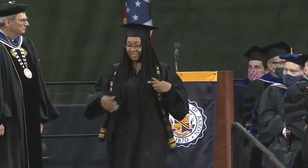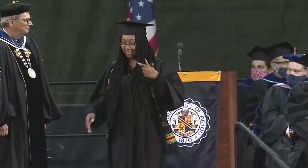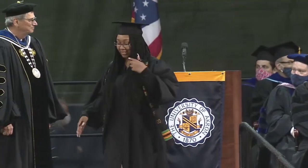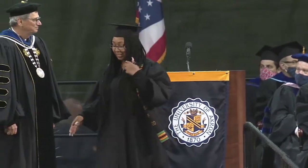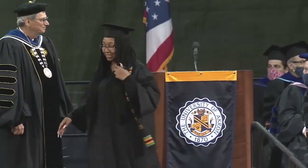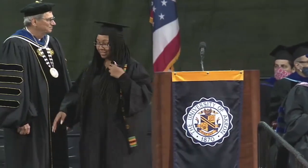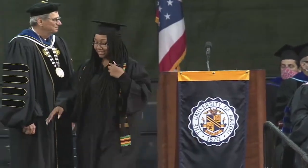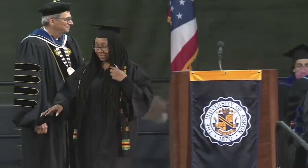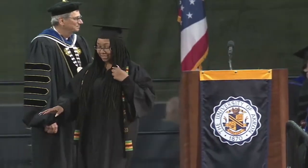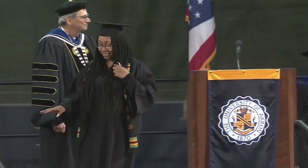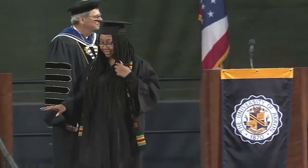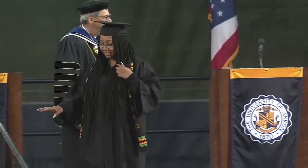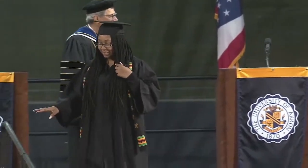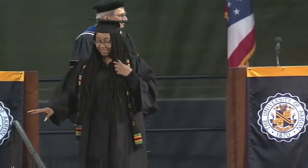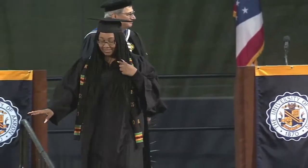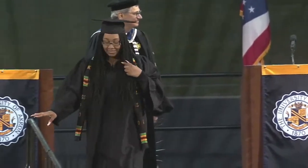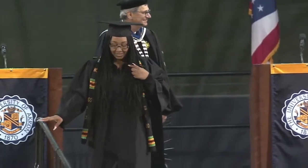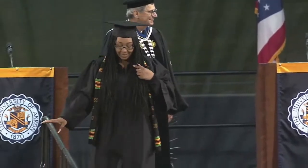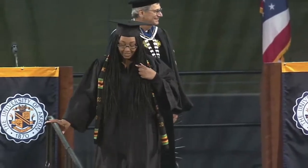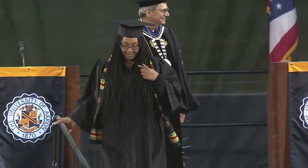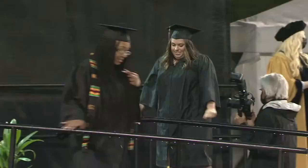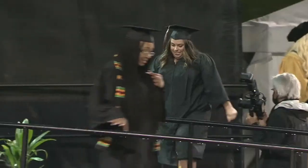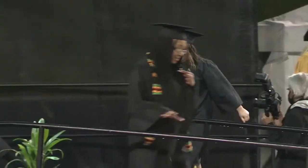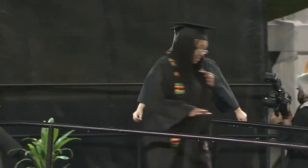Alexis L. Littlejohn.